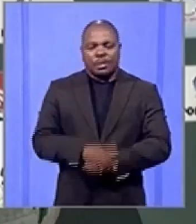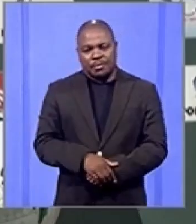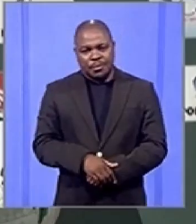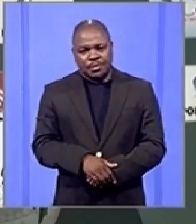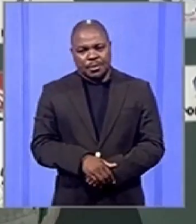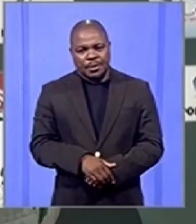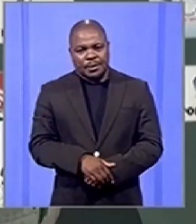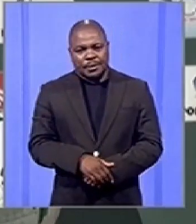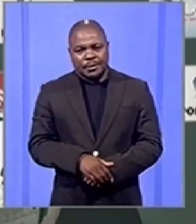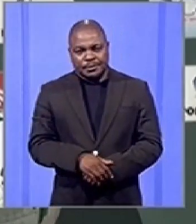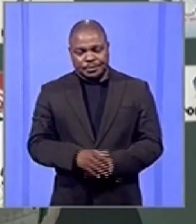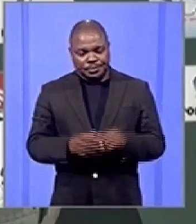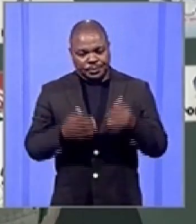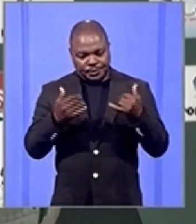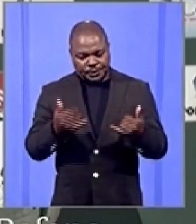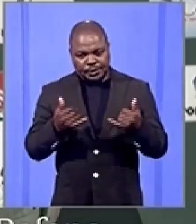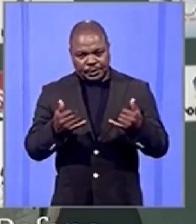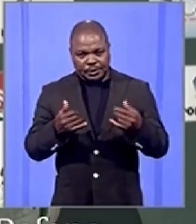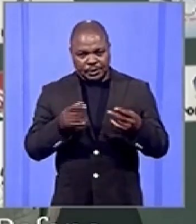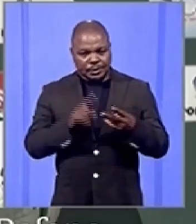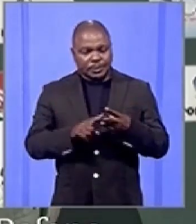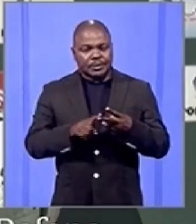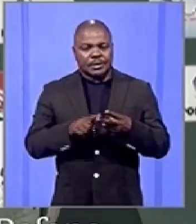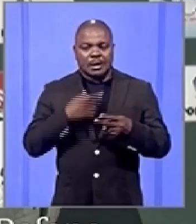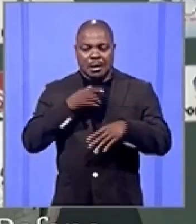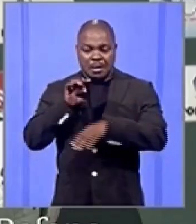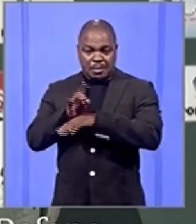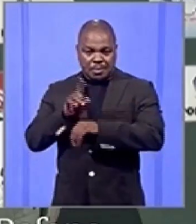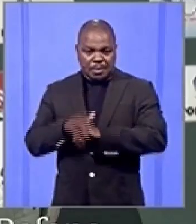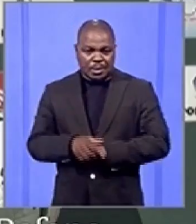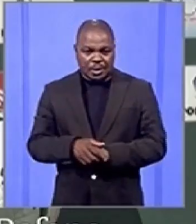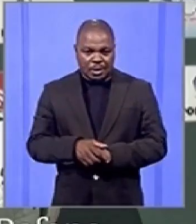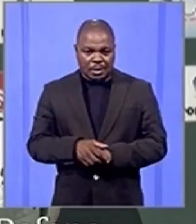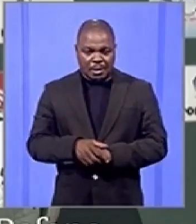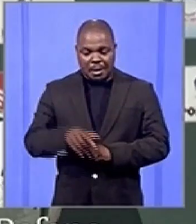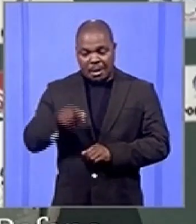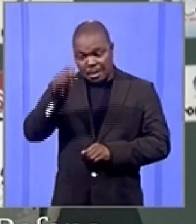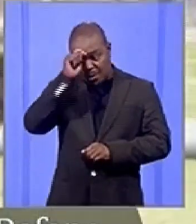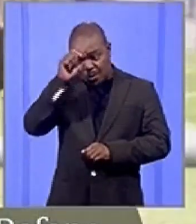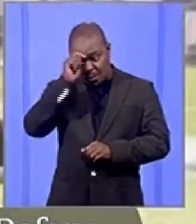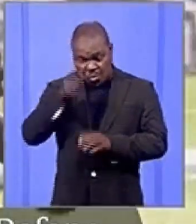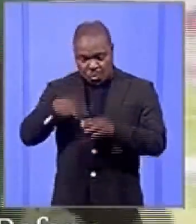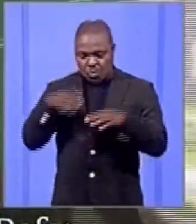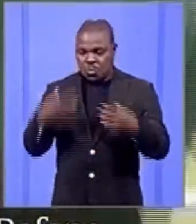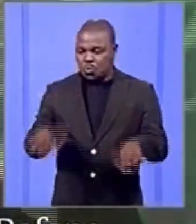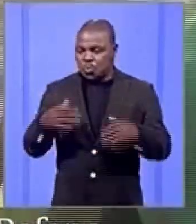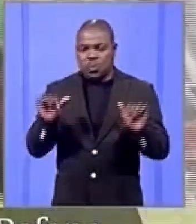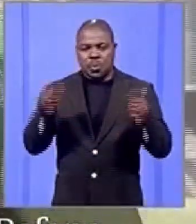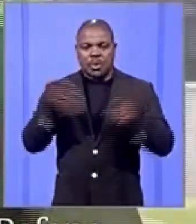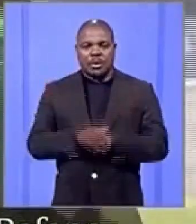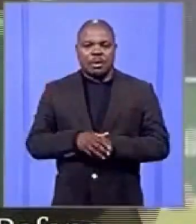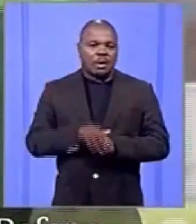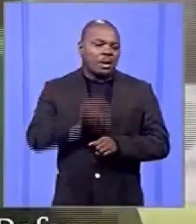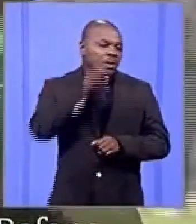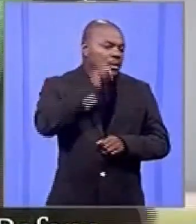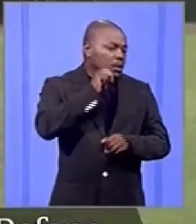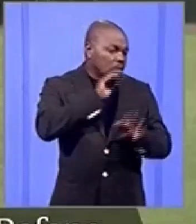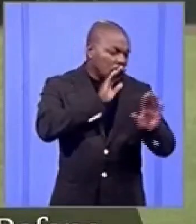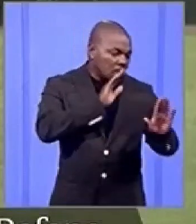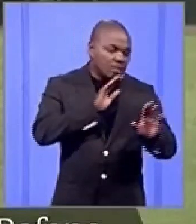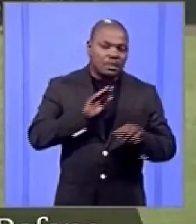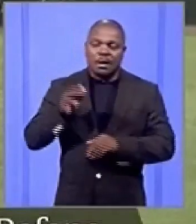Until now, my boys are doing a fantastic job. Papadi ya Nigeria le Ivory